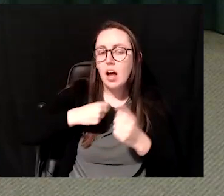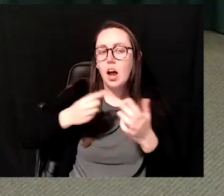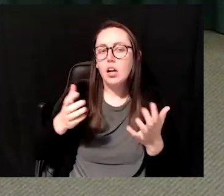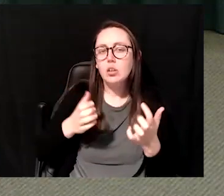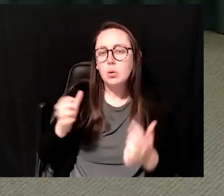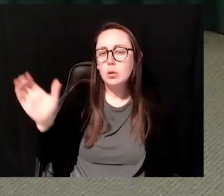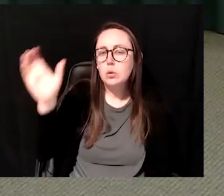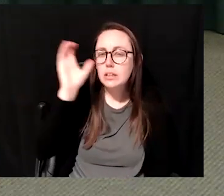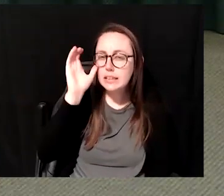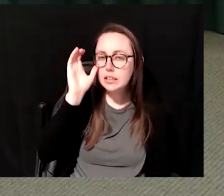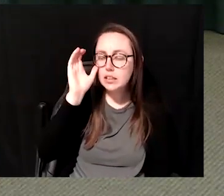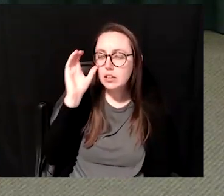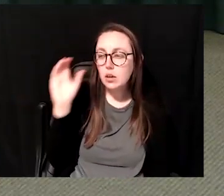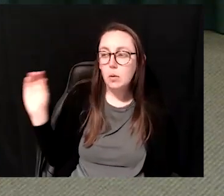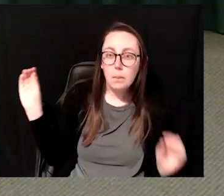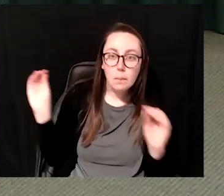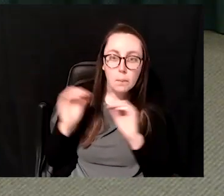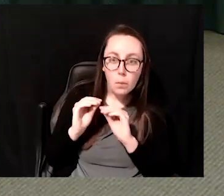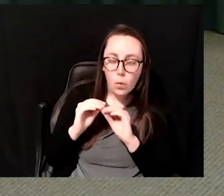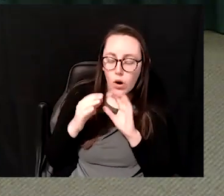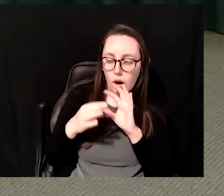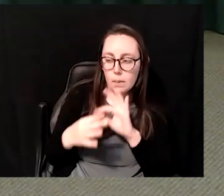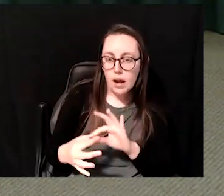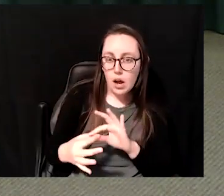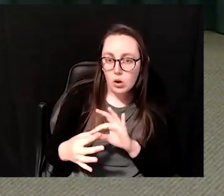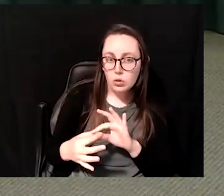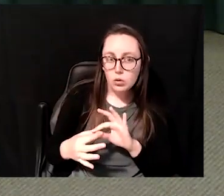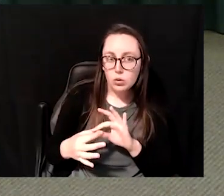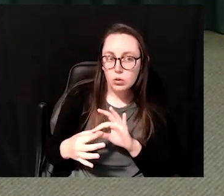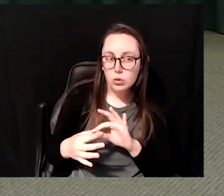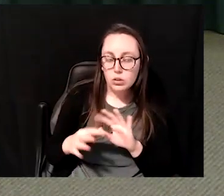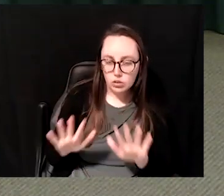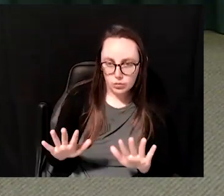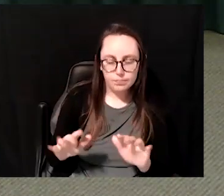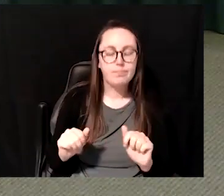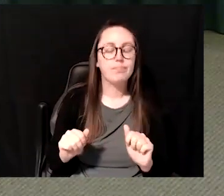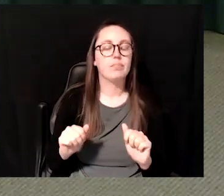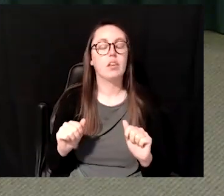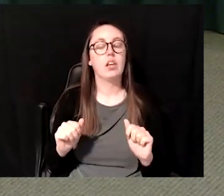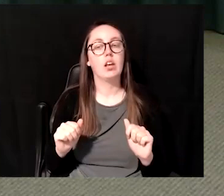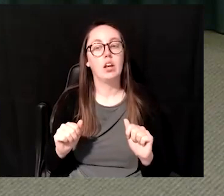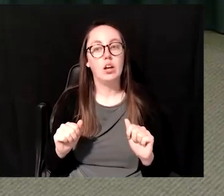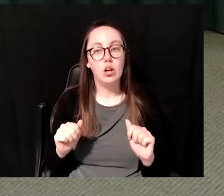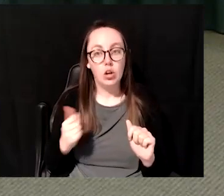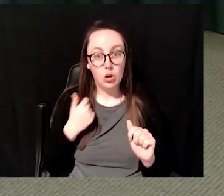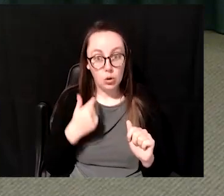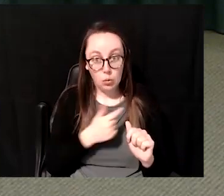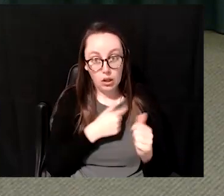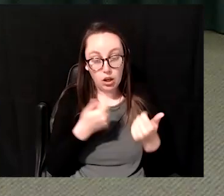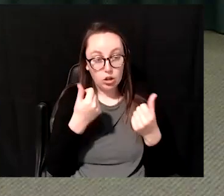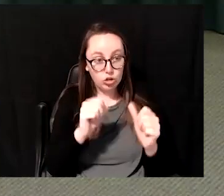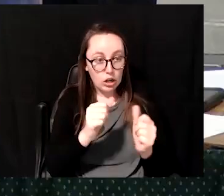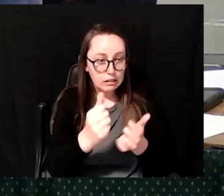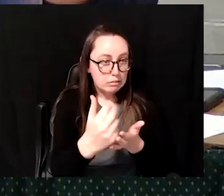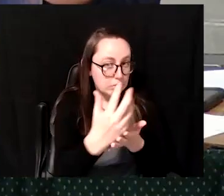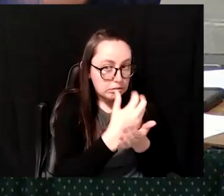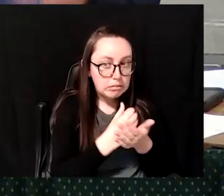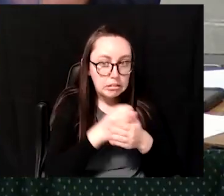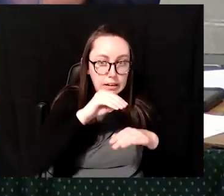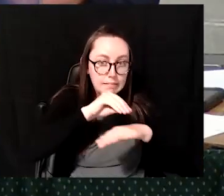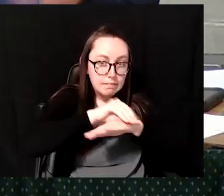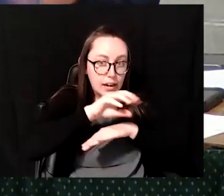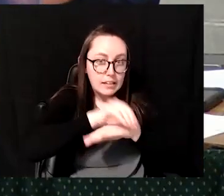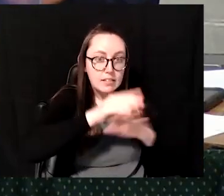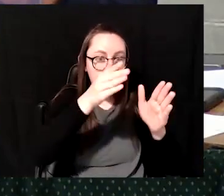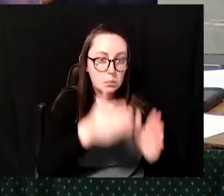find the so we're trying to like solicit the advice of somebody who's a professional or has expertise in